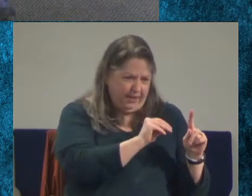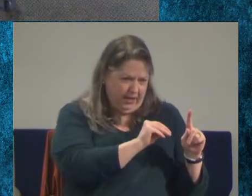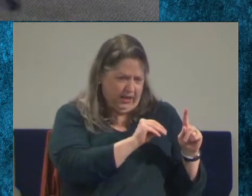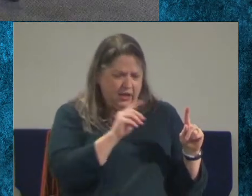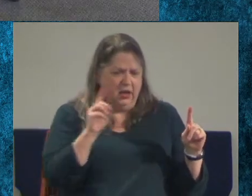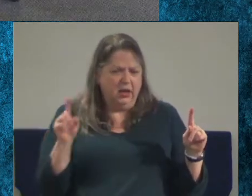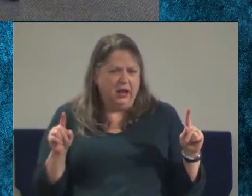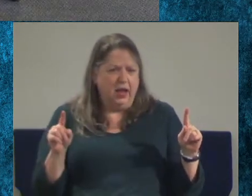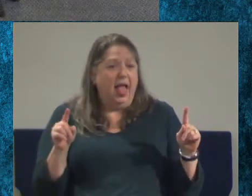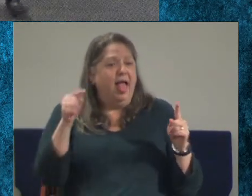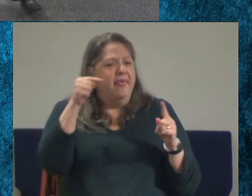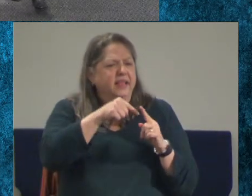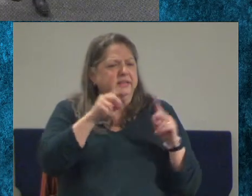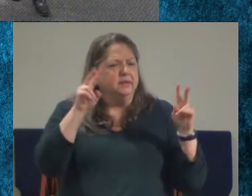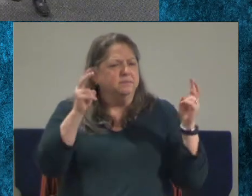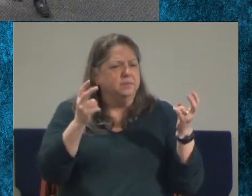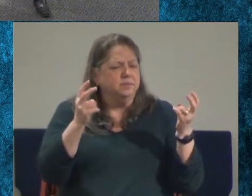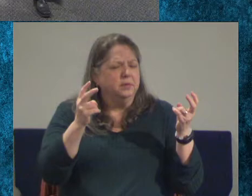message, Unfinished Business.